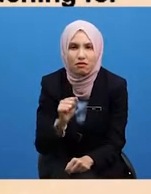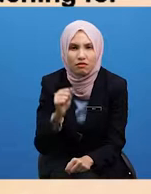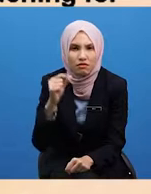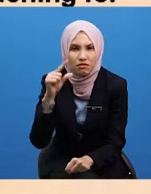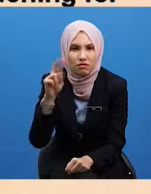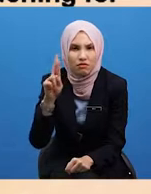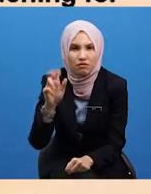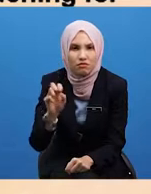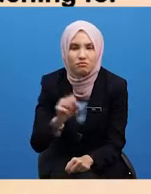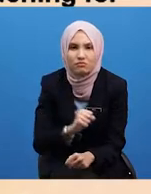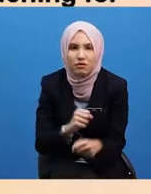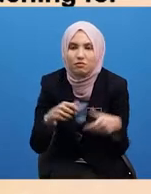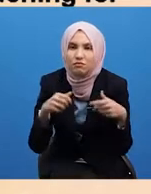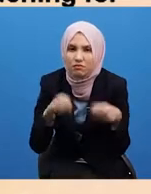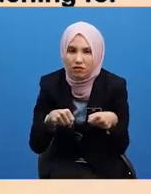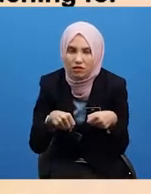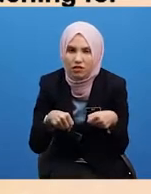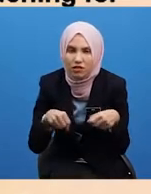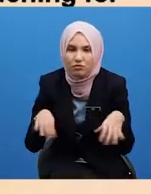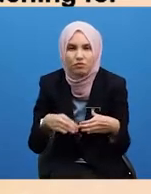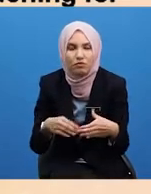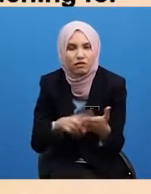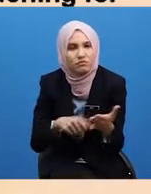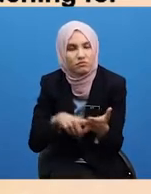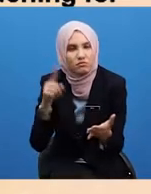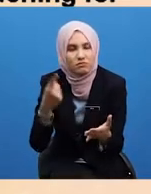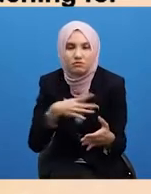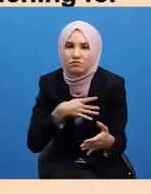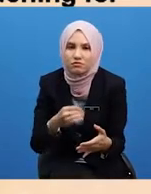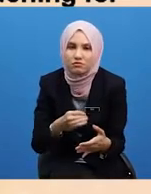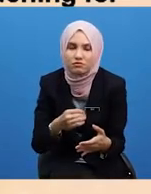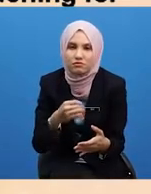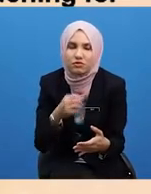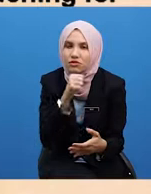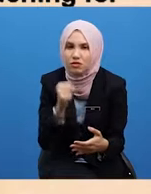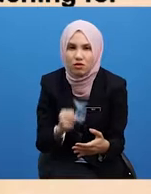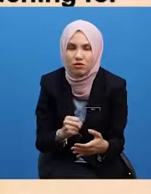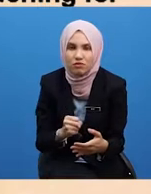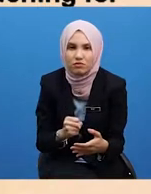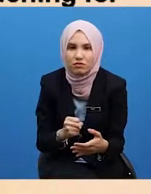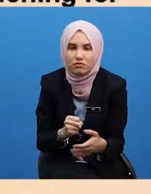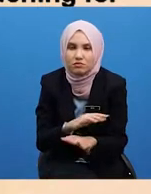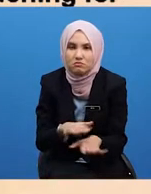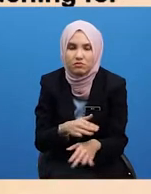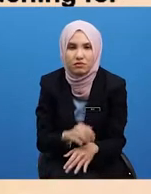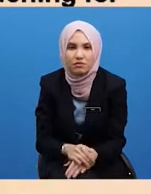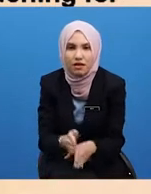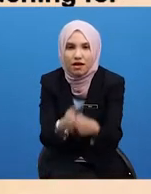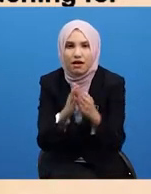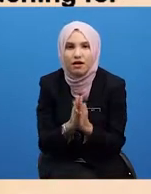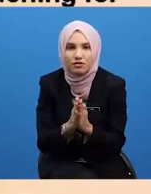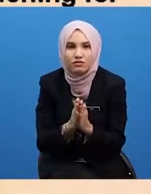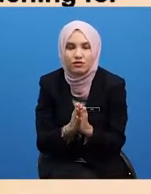do anything he likes. Gus is older than Richard, but he has not been asked to help Pa at the